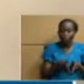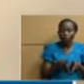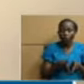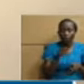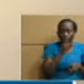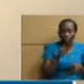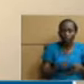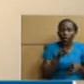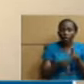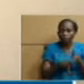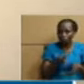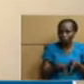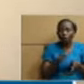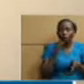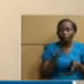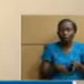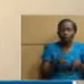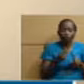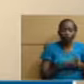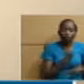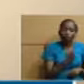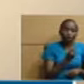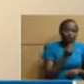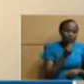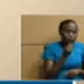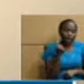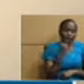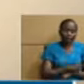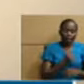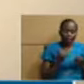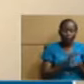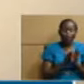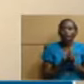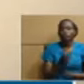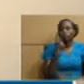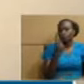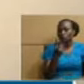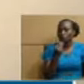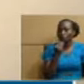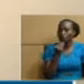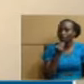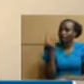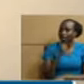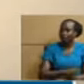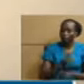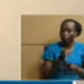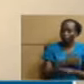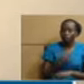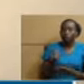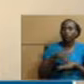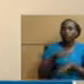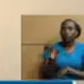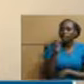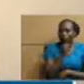able to move from 1 meal a day to 2 meals a day and to take their grandchildren to school, because they used to send the grandchildren to fetch firewood and